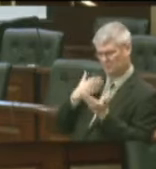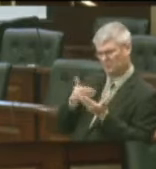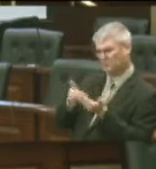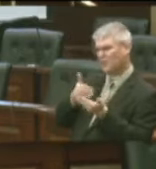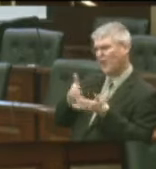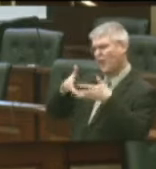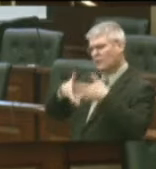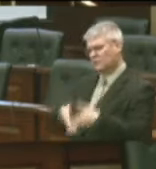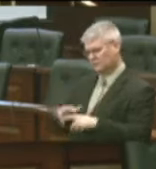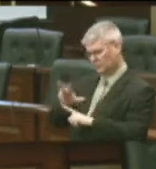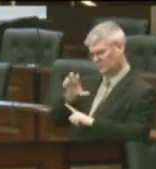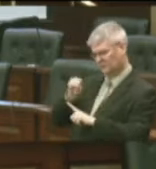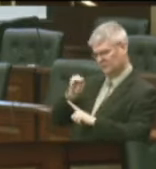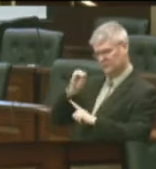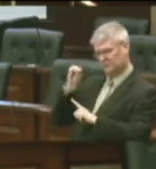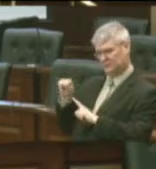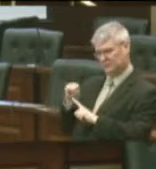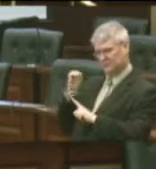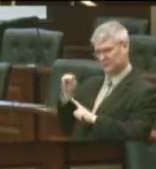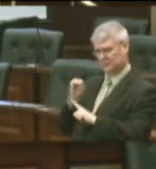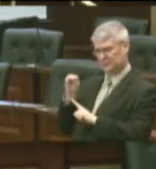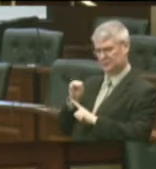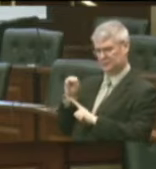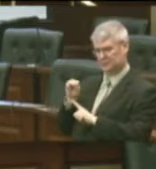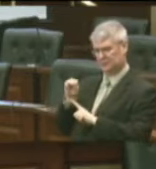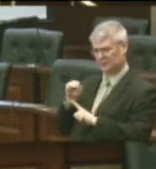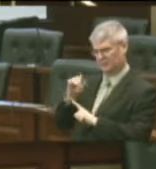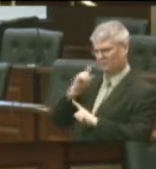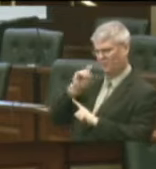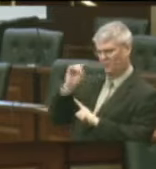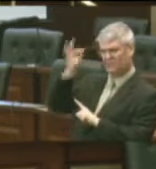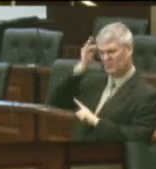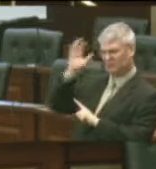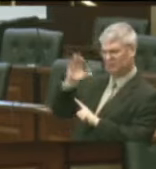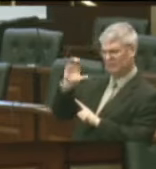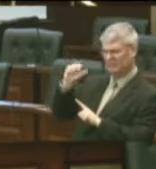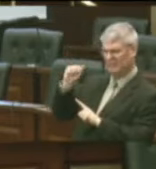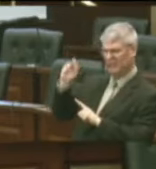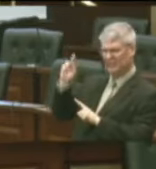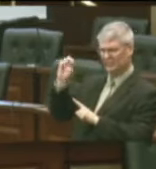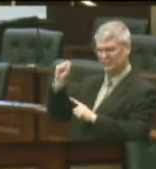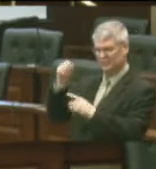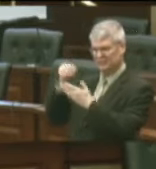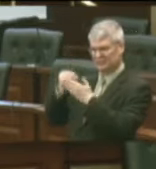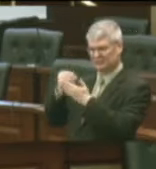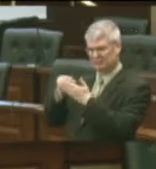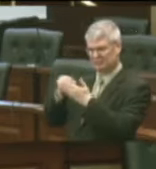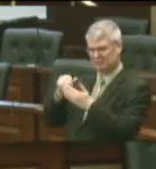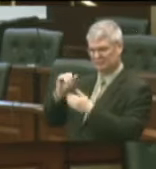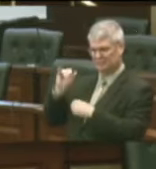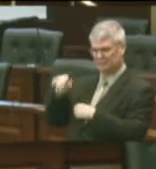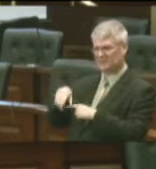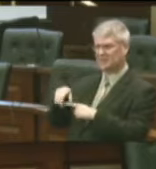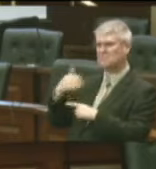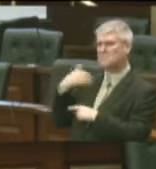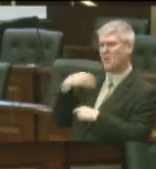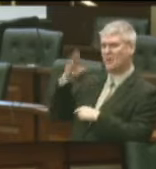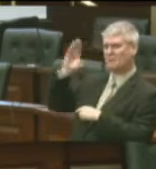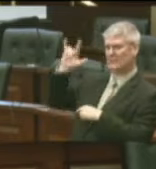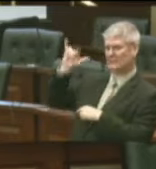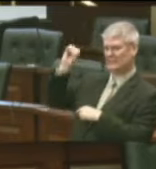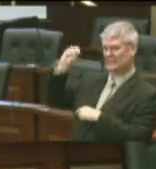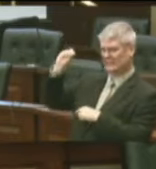$1.25 billion share of the CARES Act funds. So this is going to take, this $150 million will take a little less than